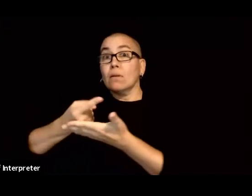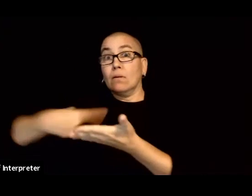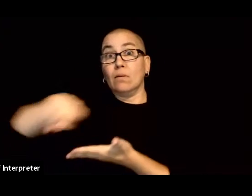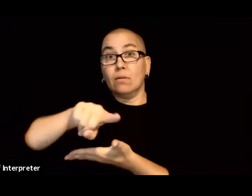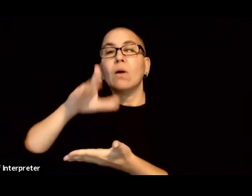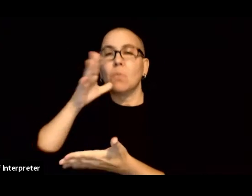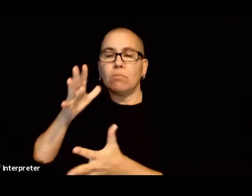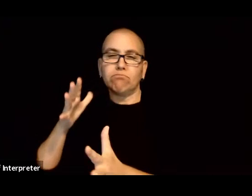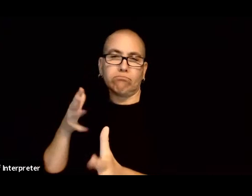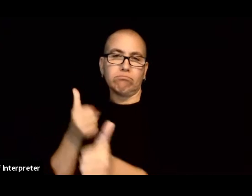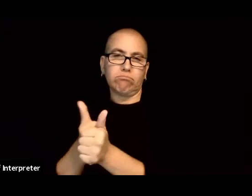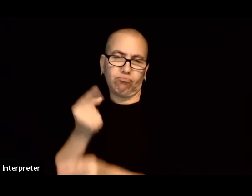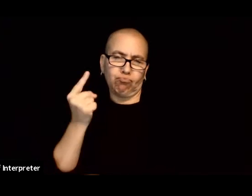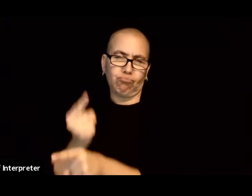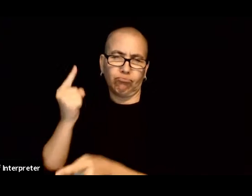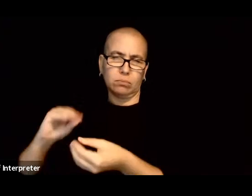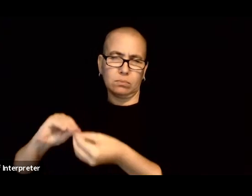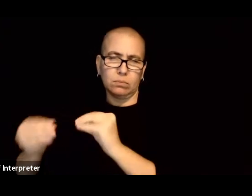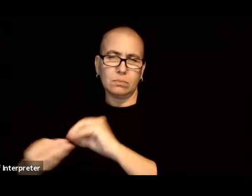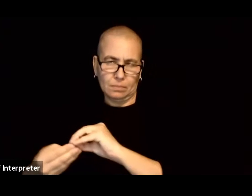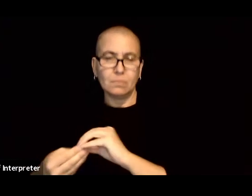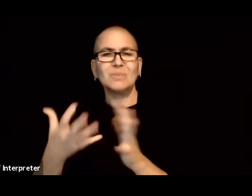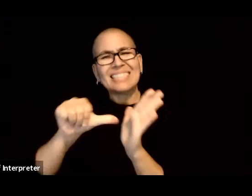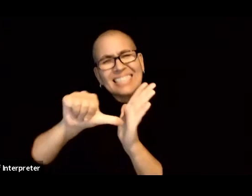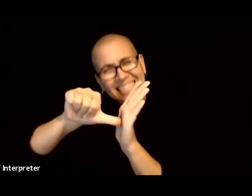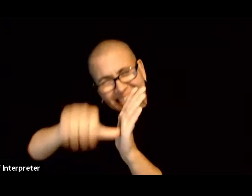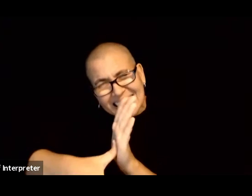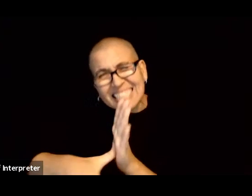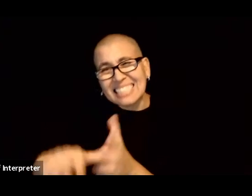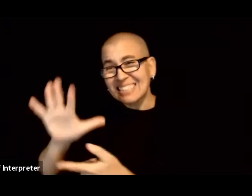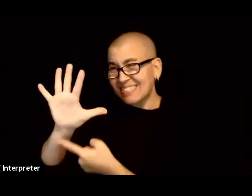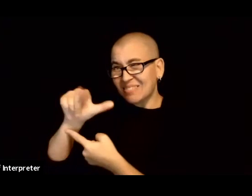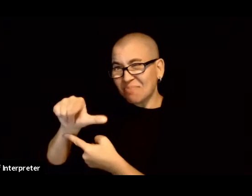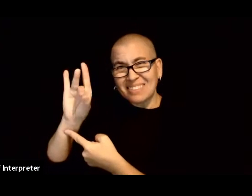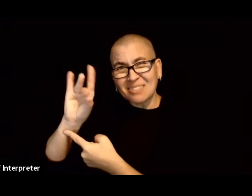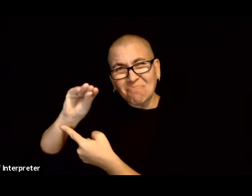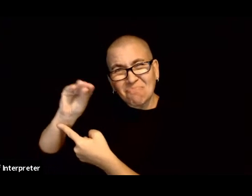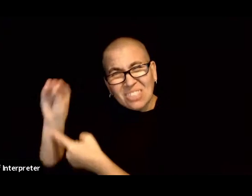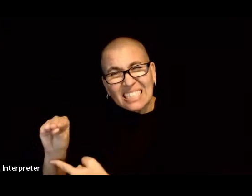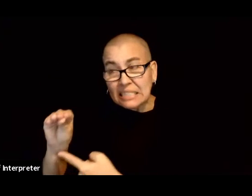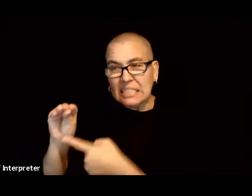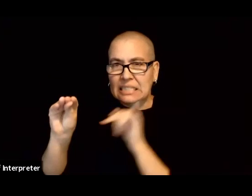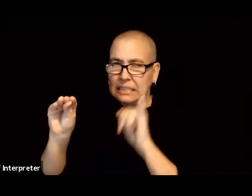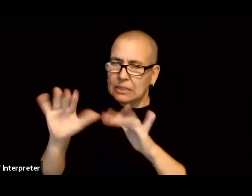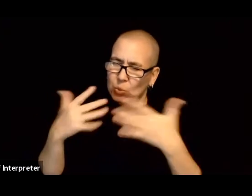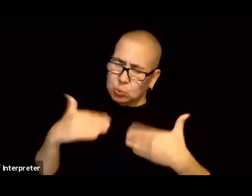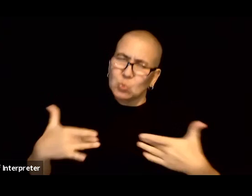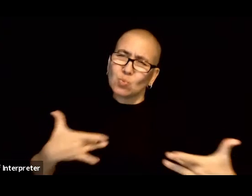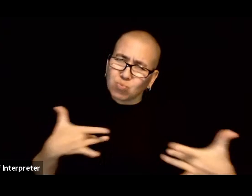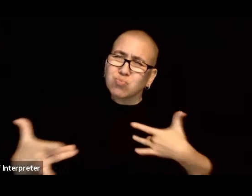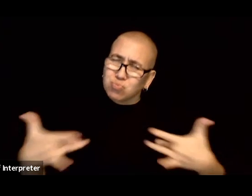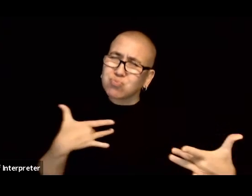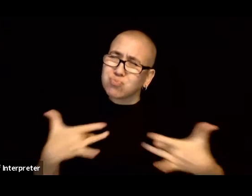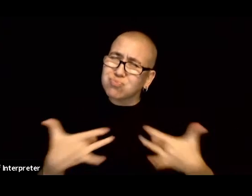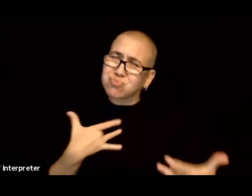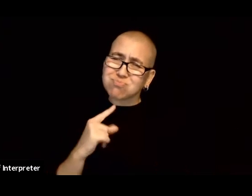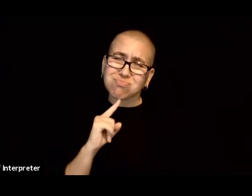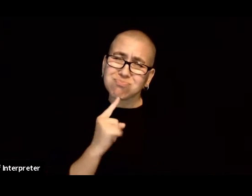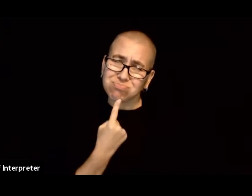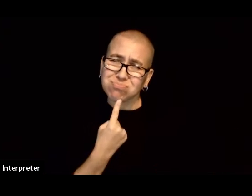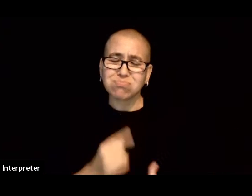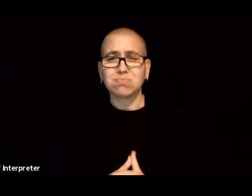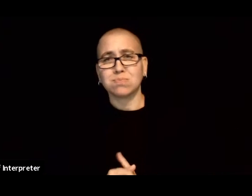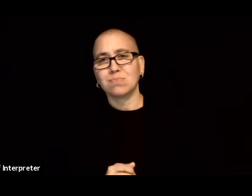that the rate of viral presence is still very high and growing, as we can see from the test positivity rate